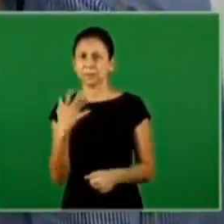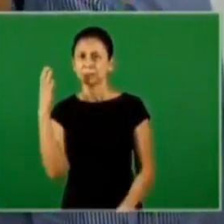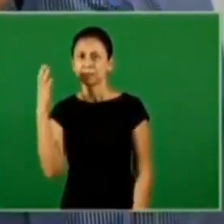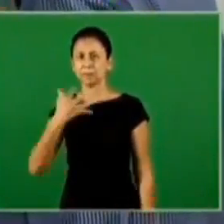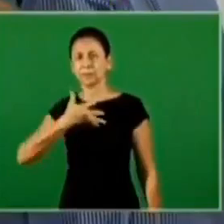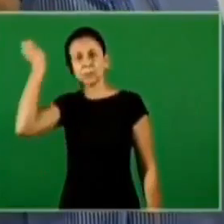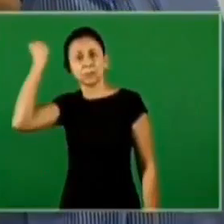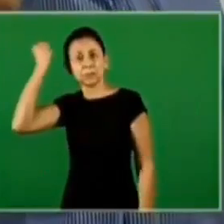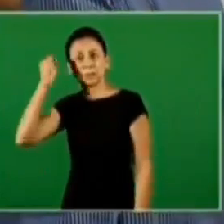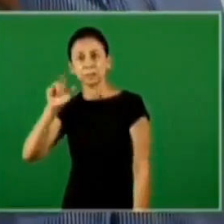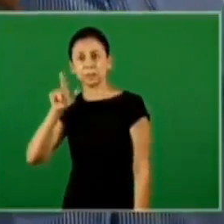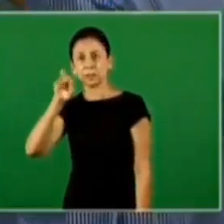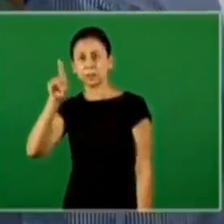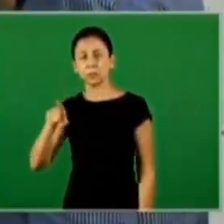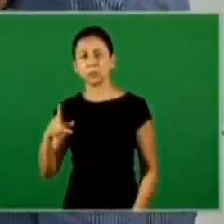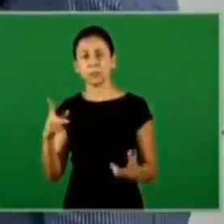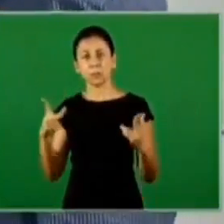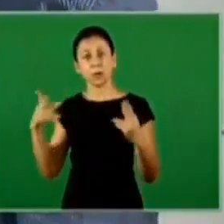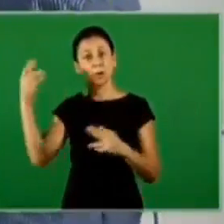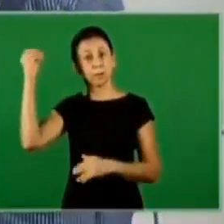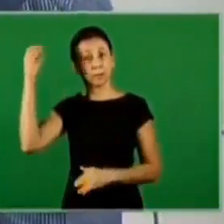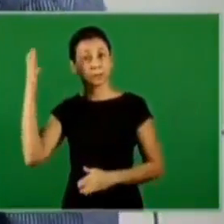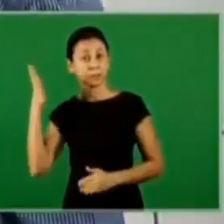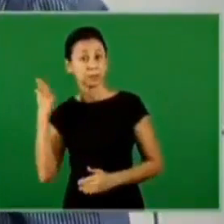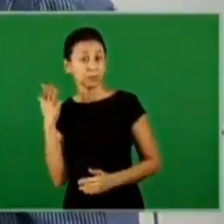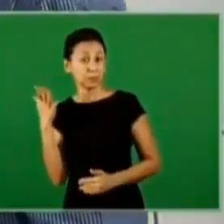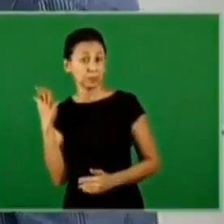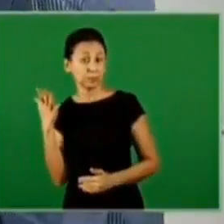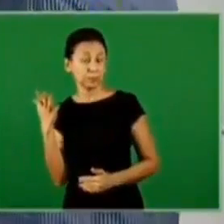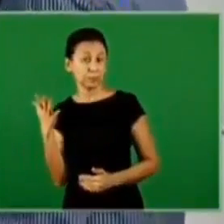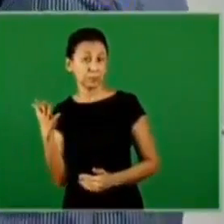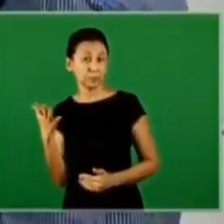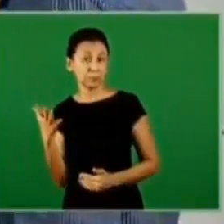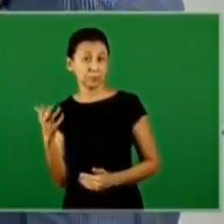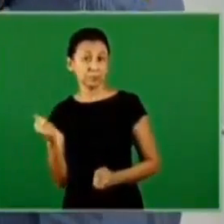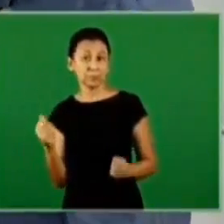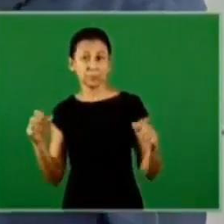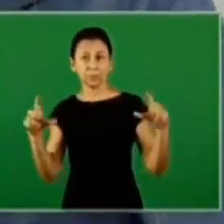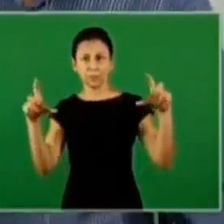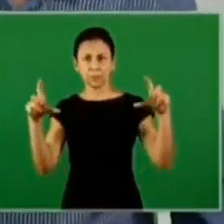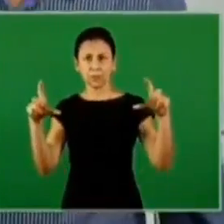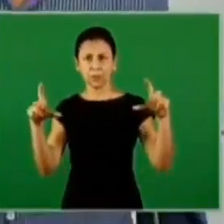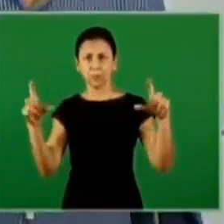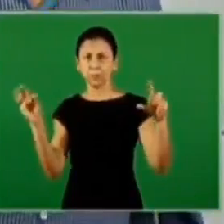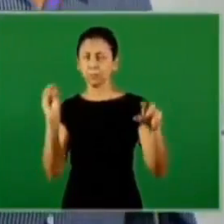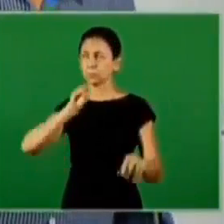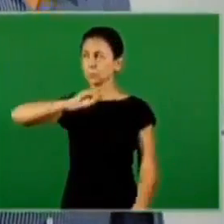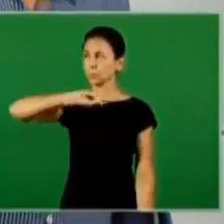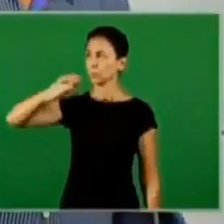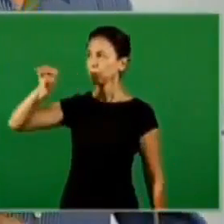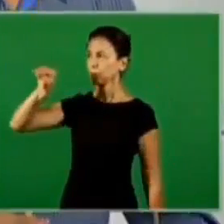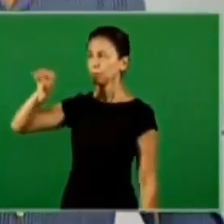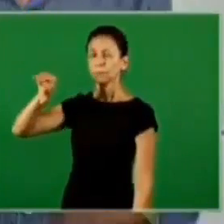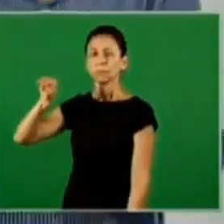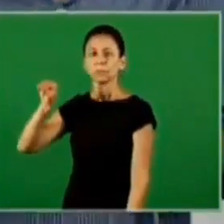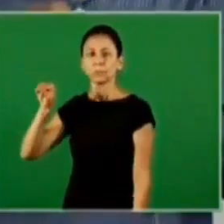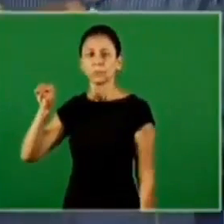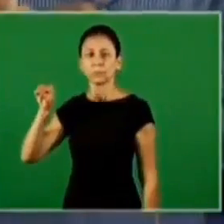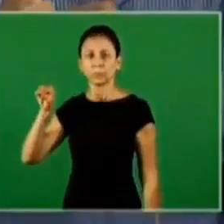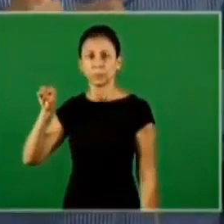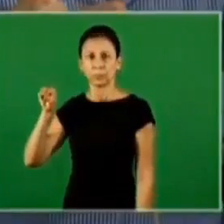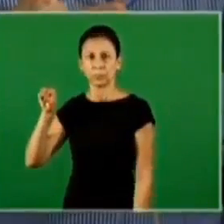and square of the lights, which is revelation. So I can use the formula in place here.